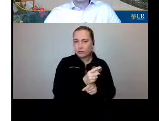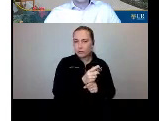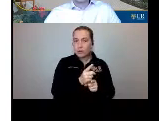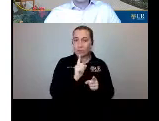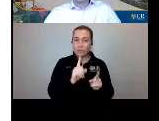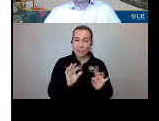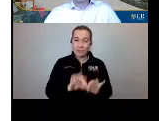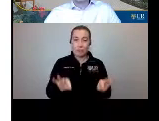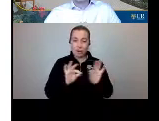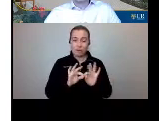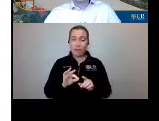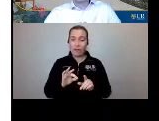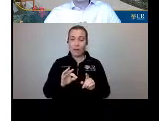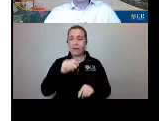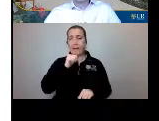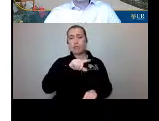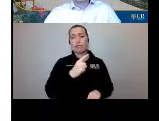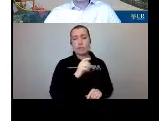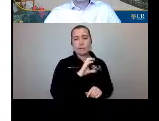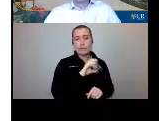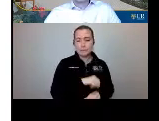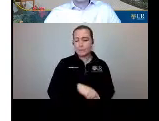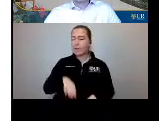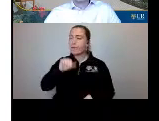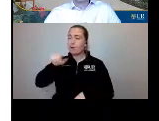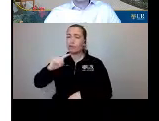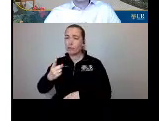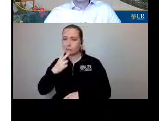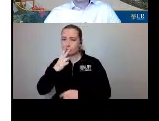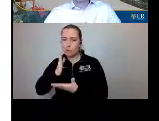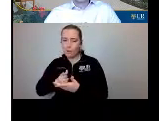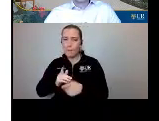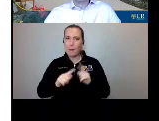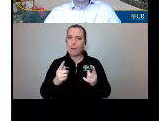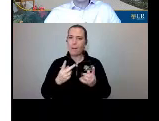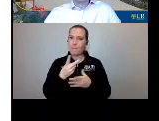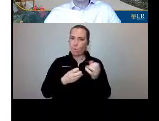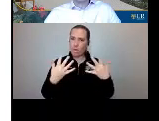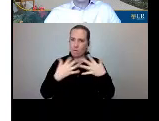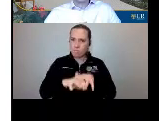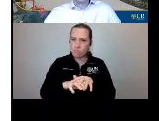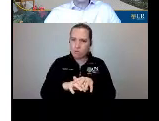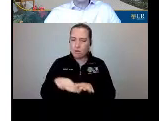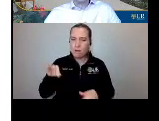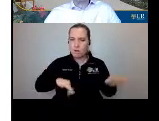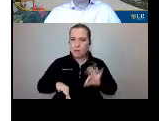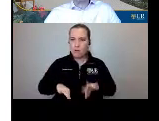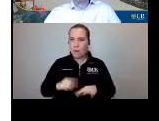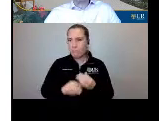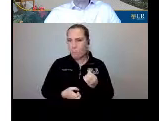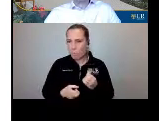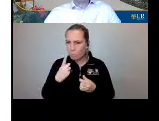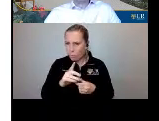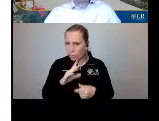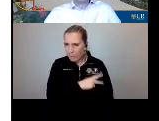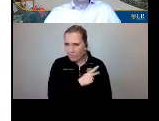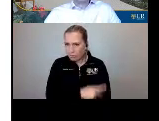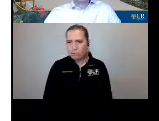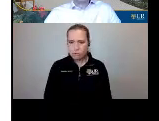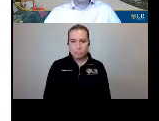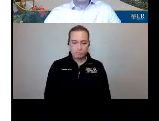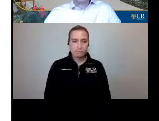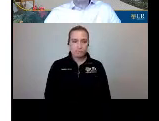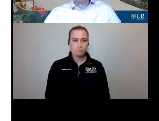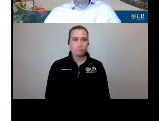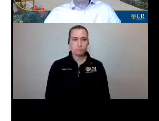work collaboratively with smoking cessation centers in order to get the maximum benefits for their patients. And one other point is